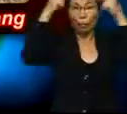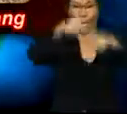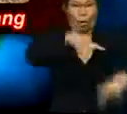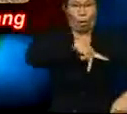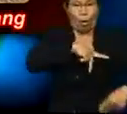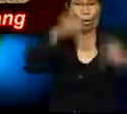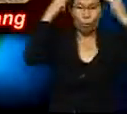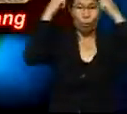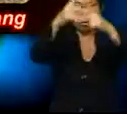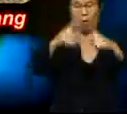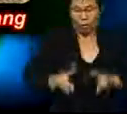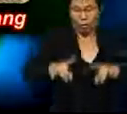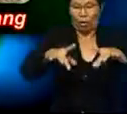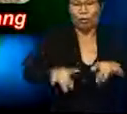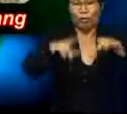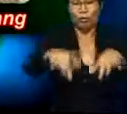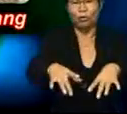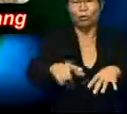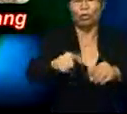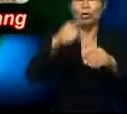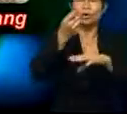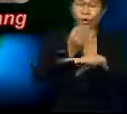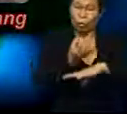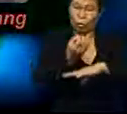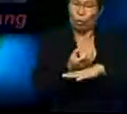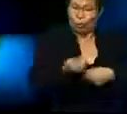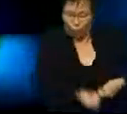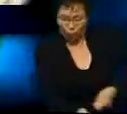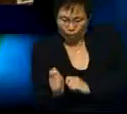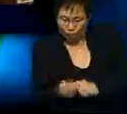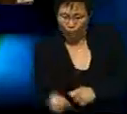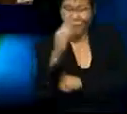the Raub Australian Gold Mining Company.